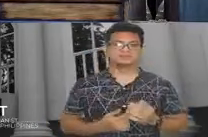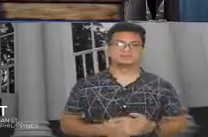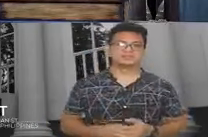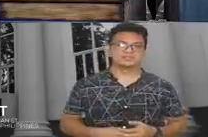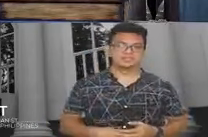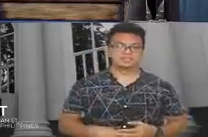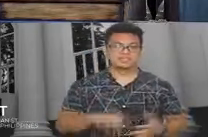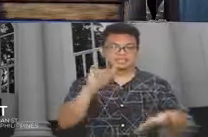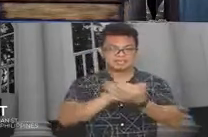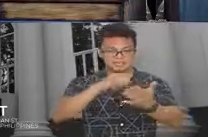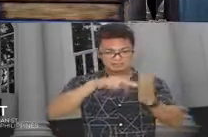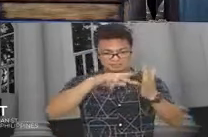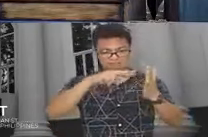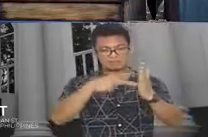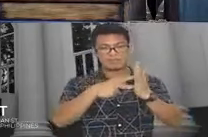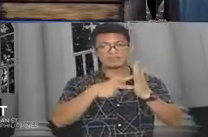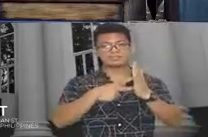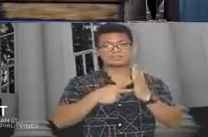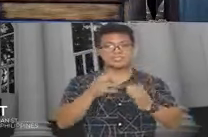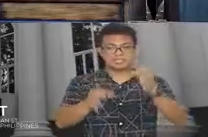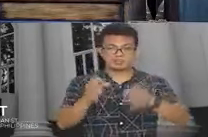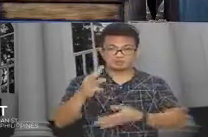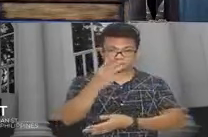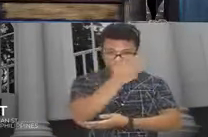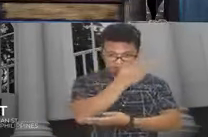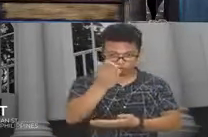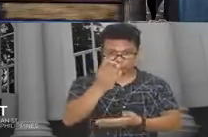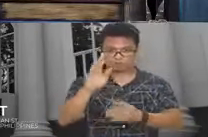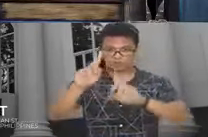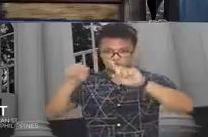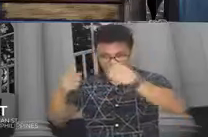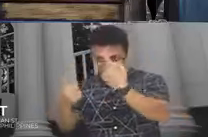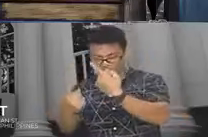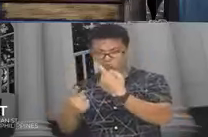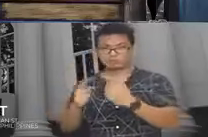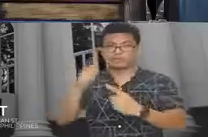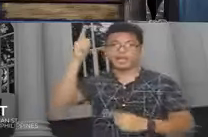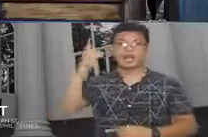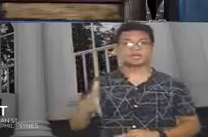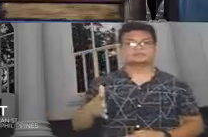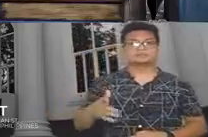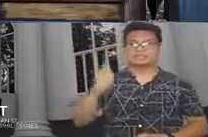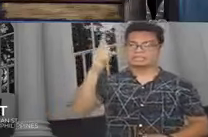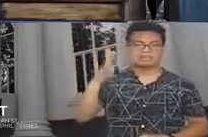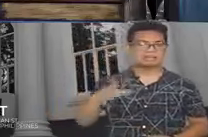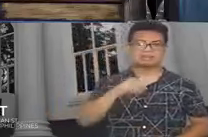Which means if you will return to him, he will not forsake you.